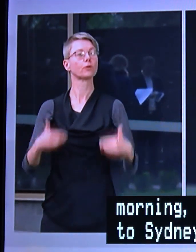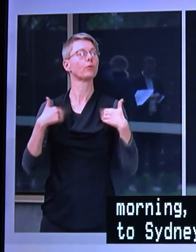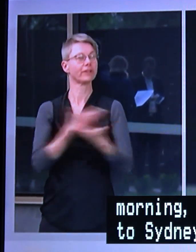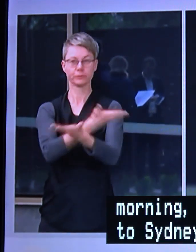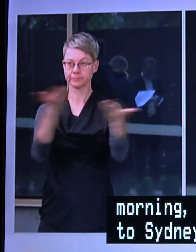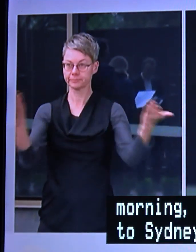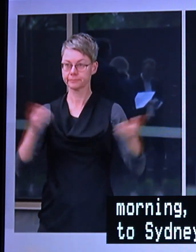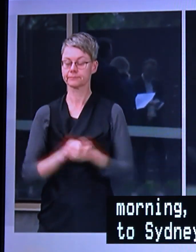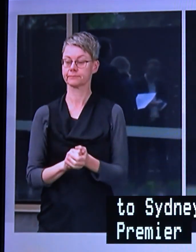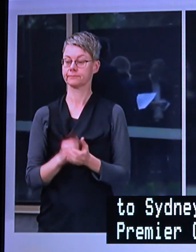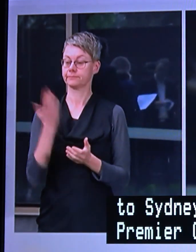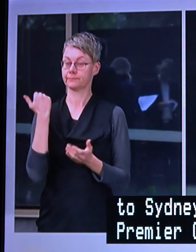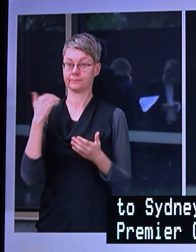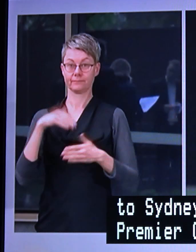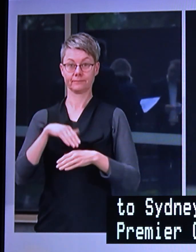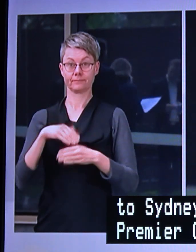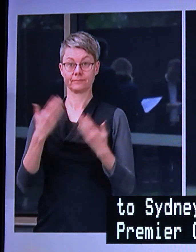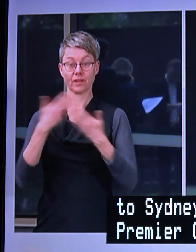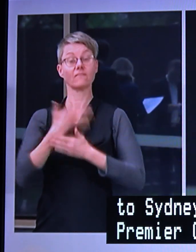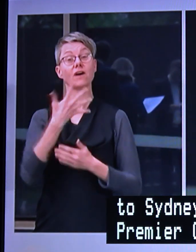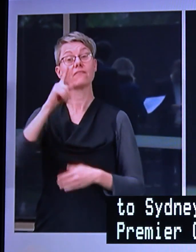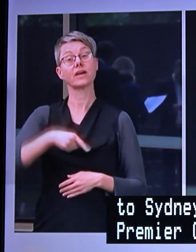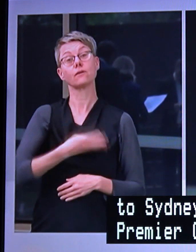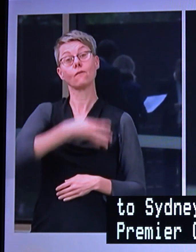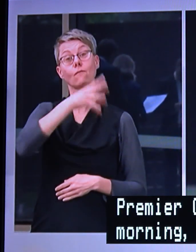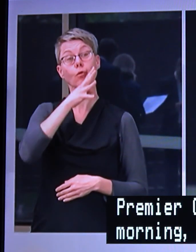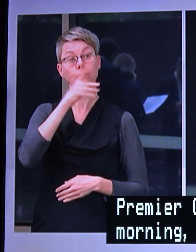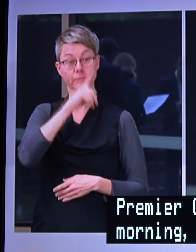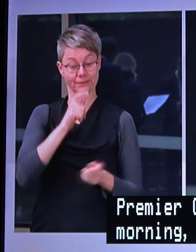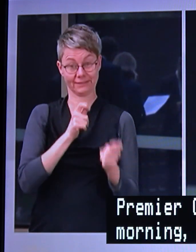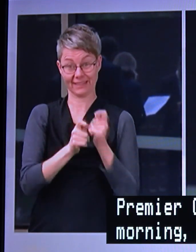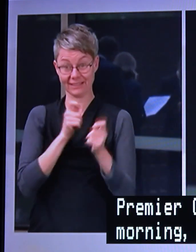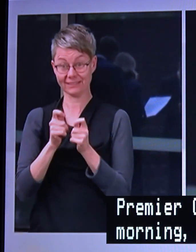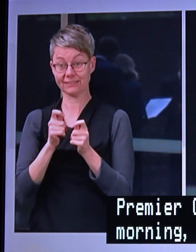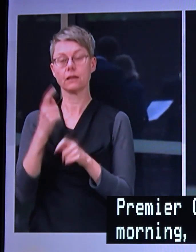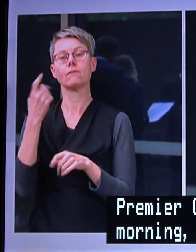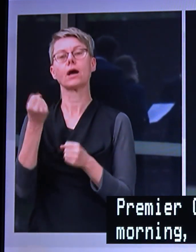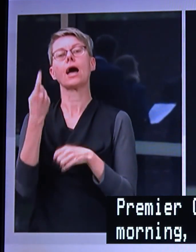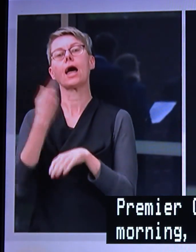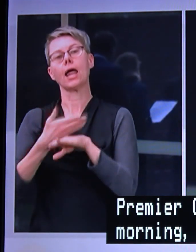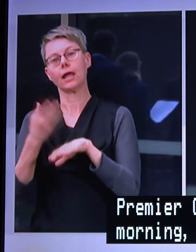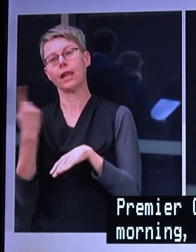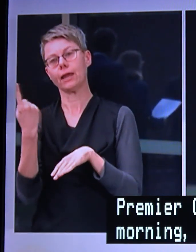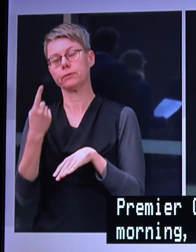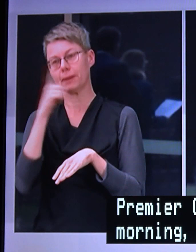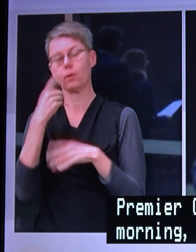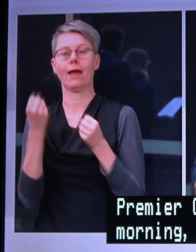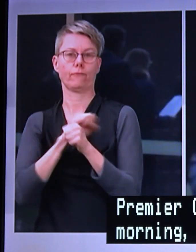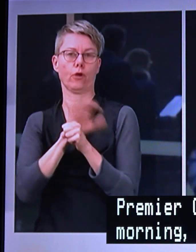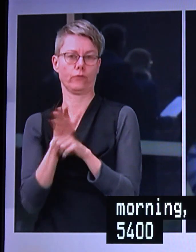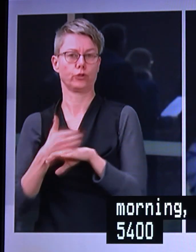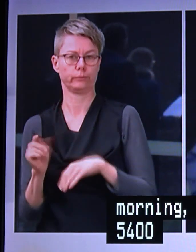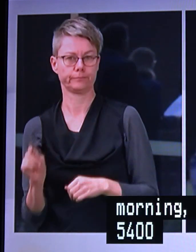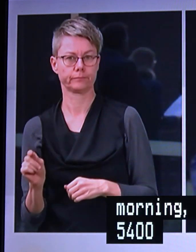Good morning, everybody. Overnight, we had 5,400 tests with 11 new cases. Out of